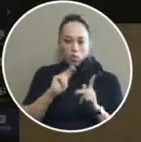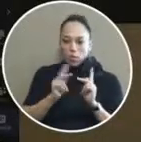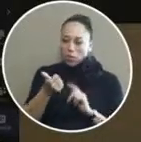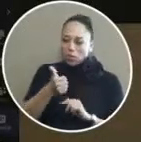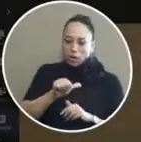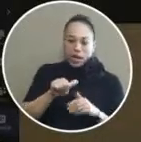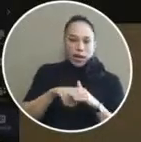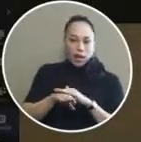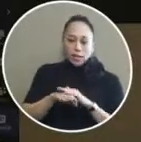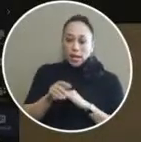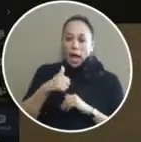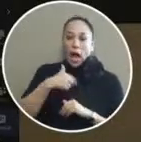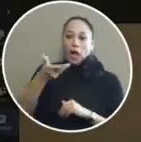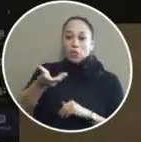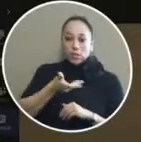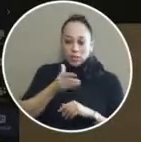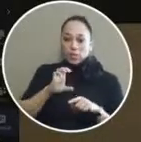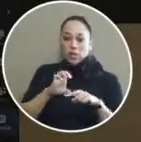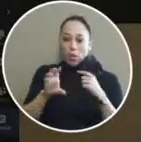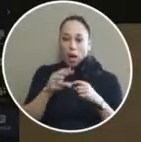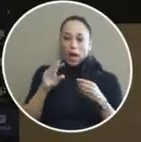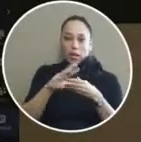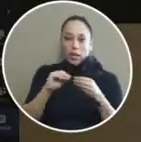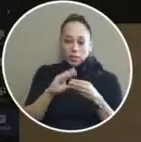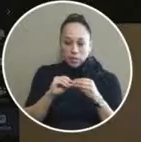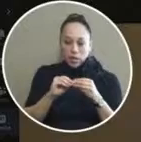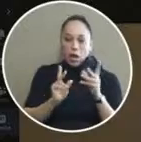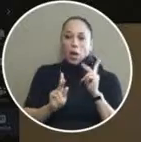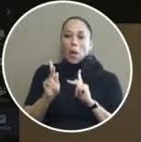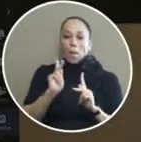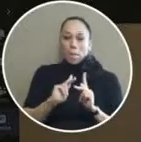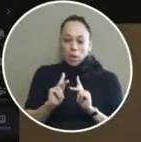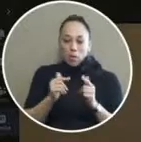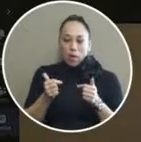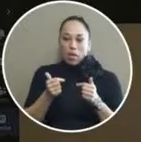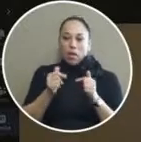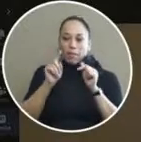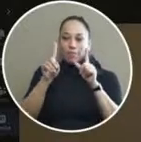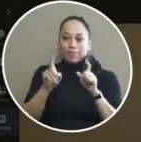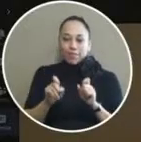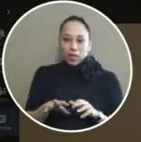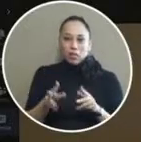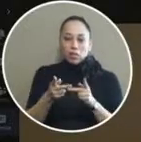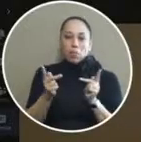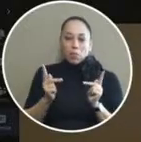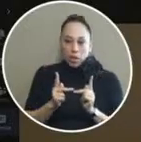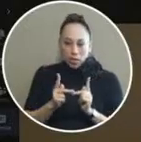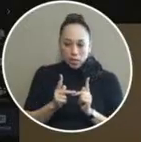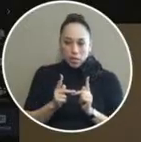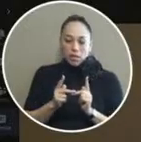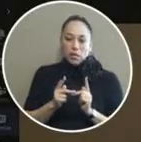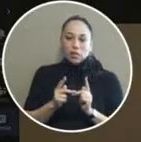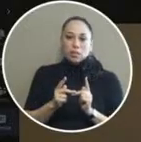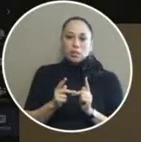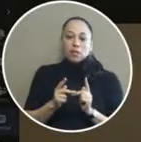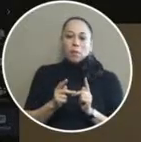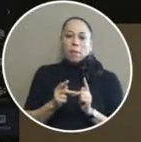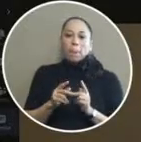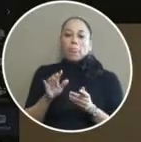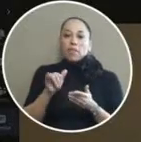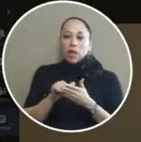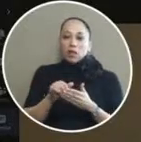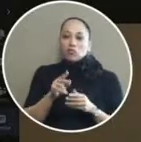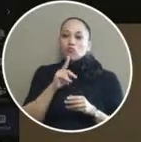denied access. I've received emails and messages that people's treatment at testing sites, bedside manners, if you will, has been